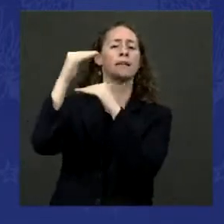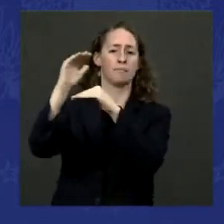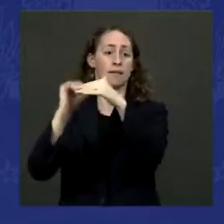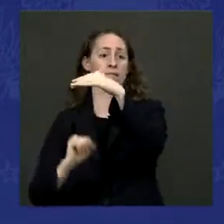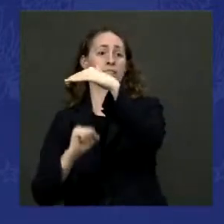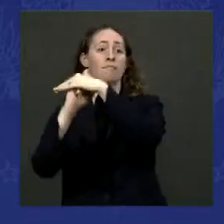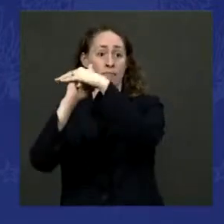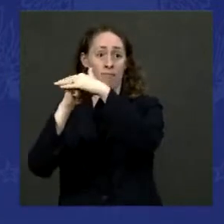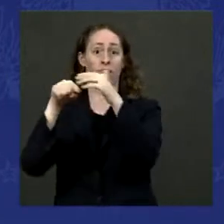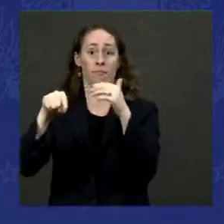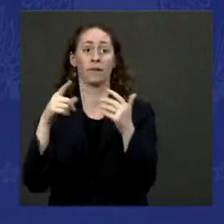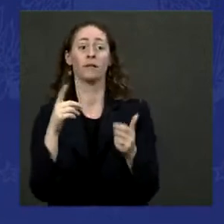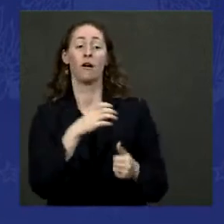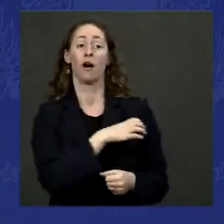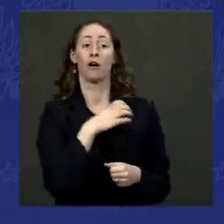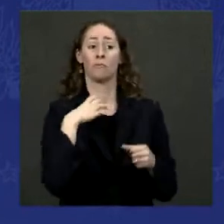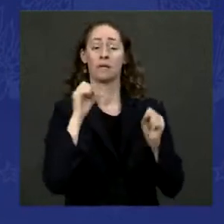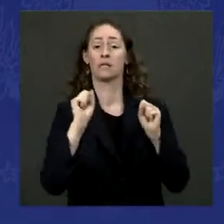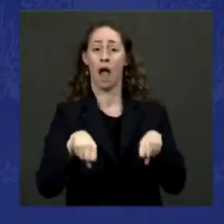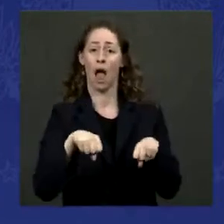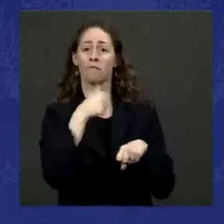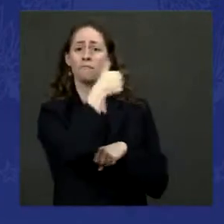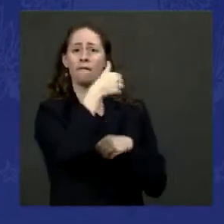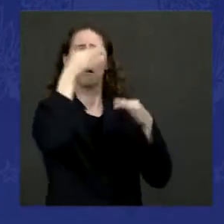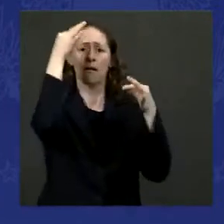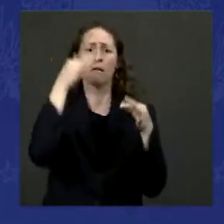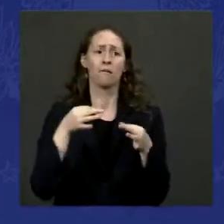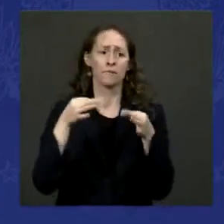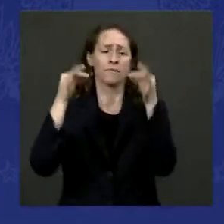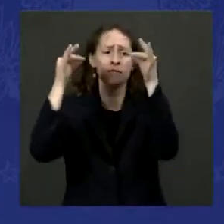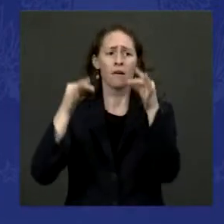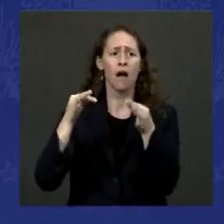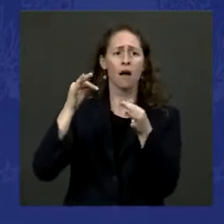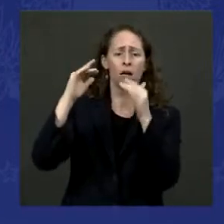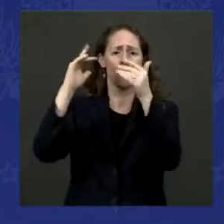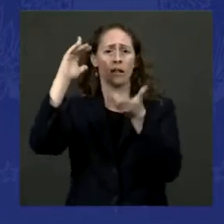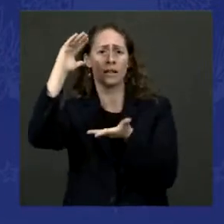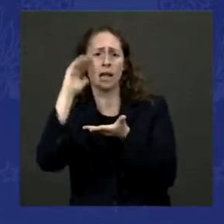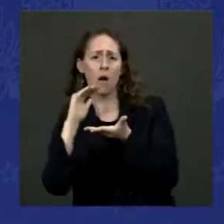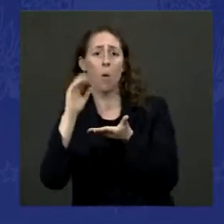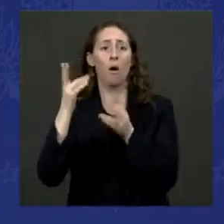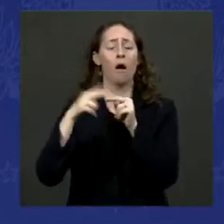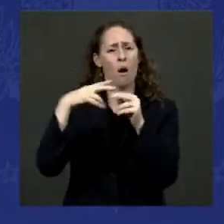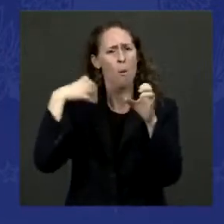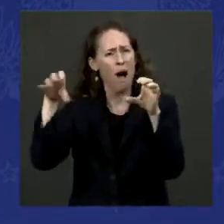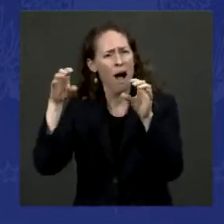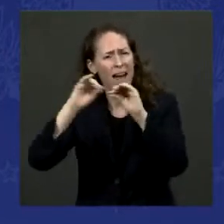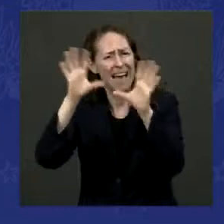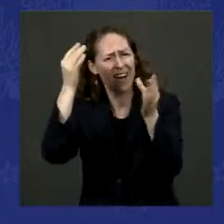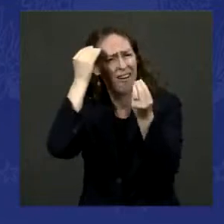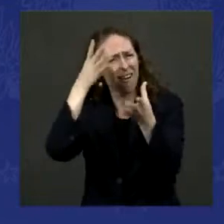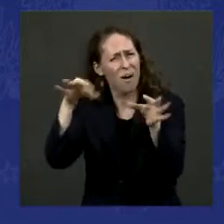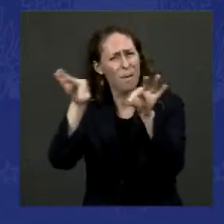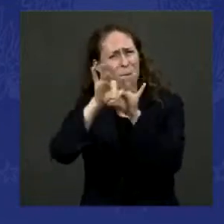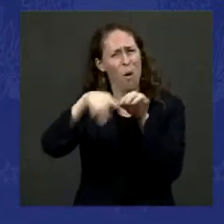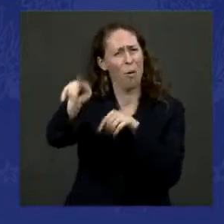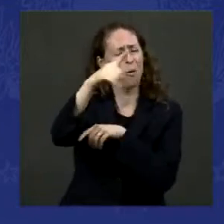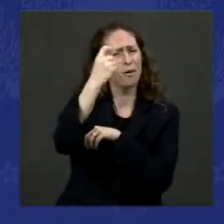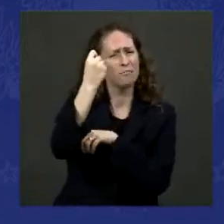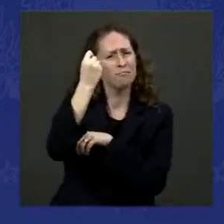lower that debt limit. So let me be really clear. This is really important to know. Raising the debt